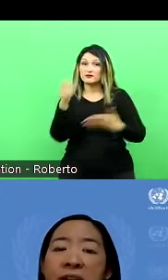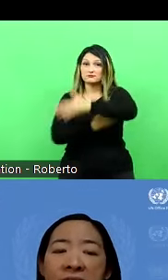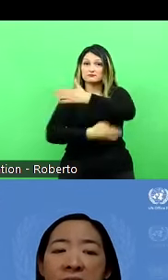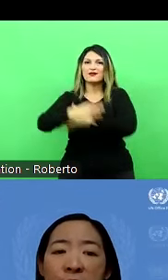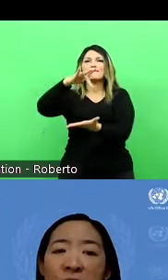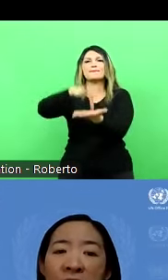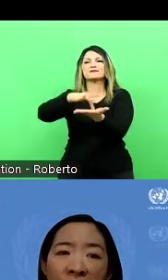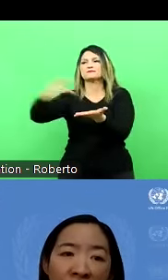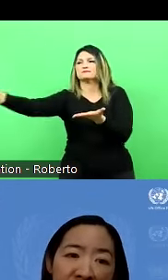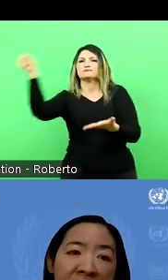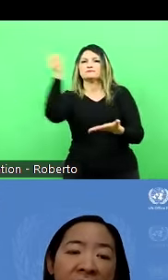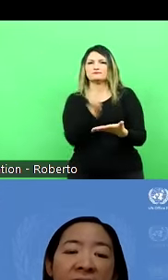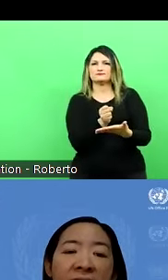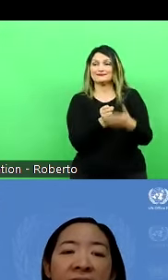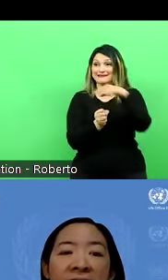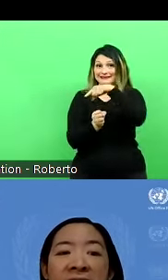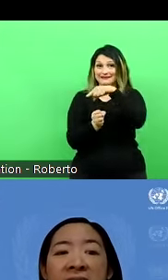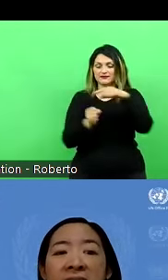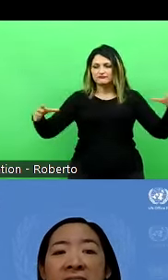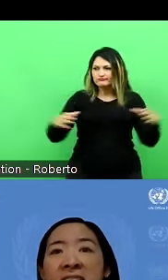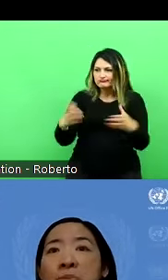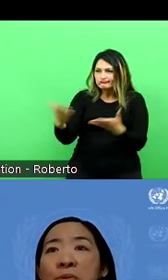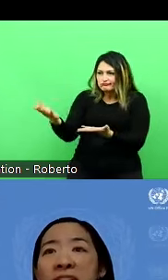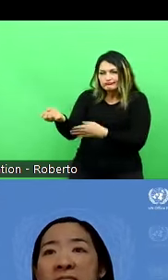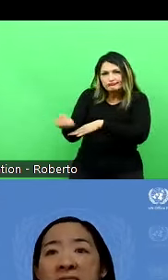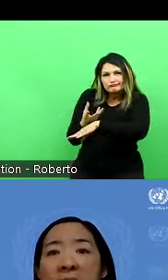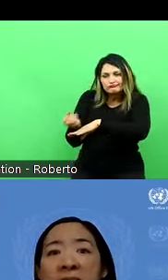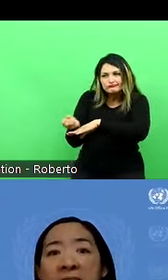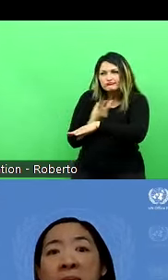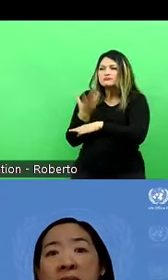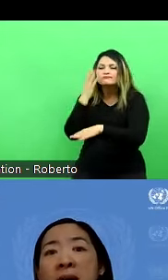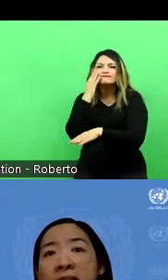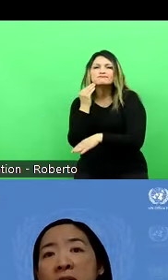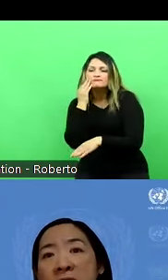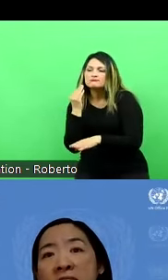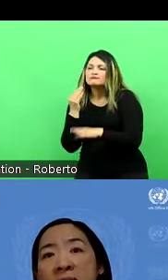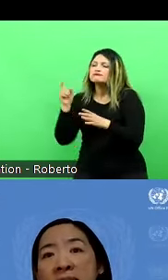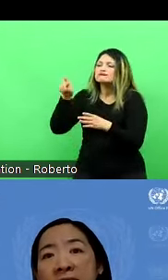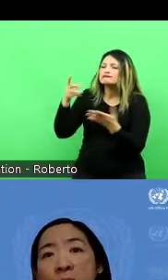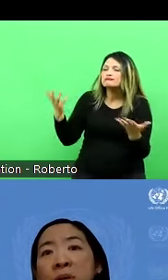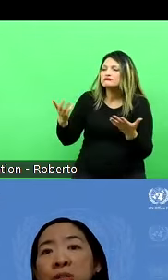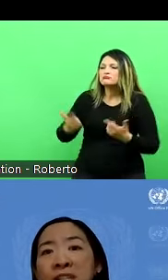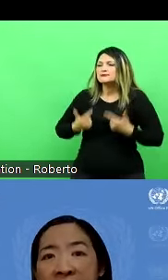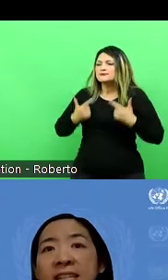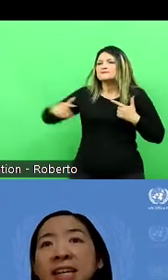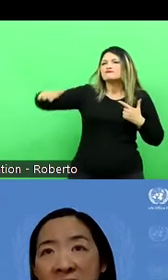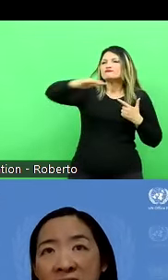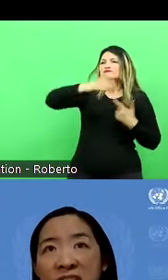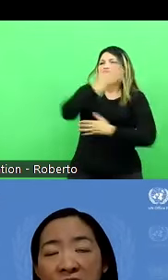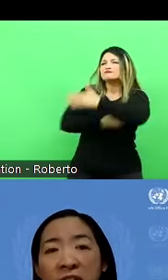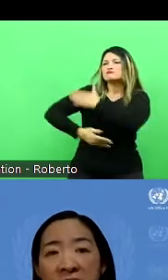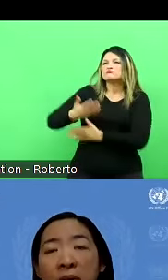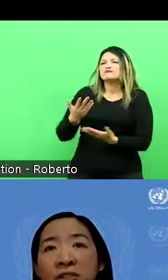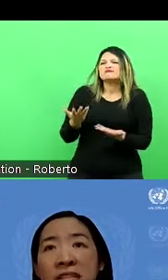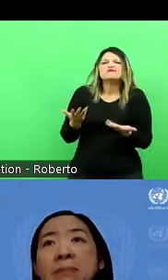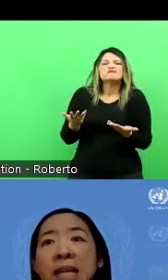and they're being treated with autonomy. And in such process, it can be the person with disabilities being presented in the discussion